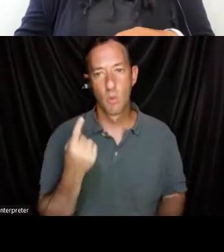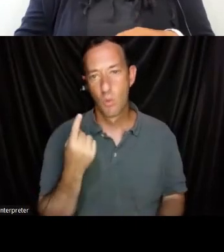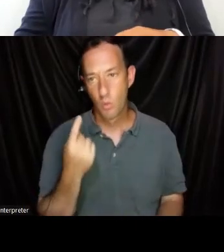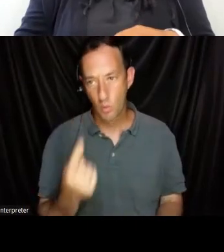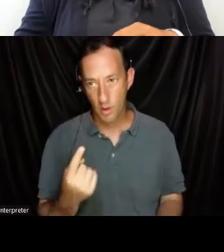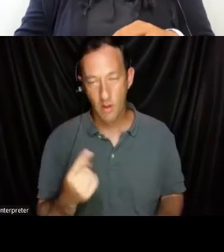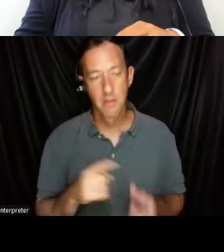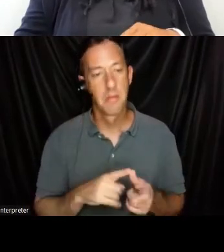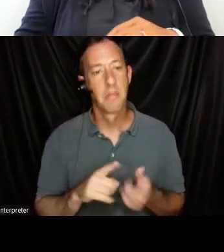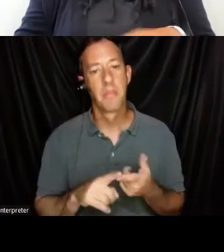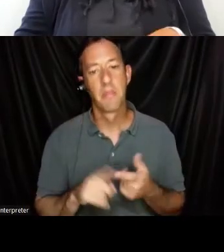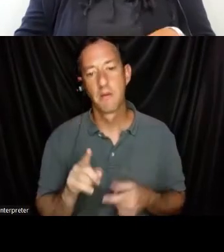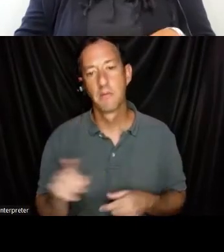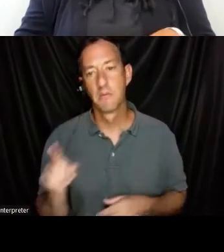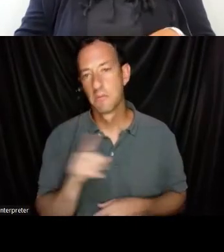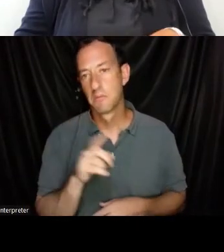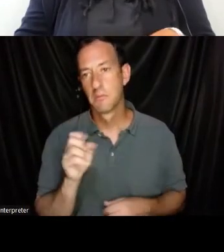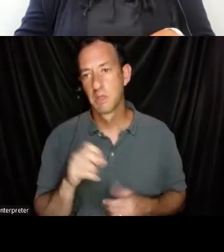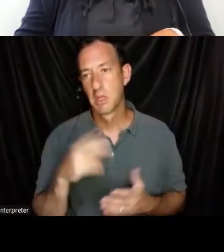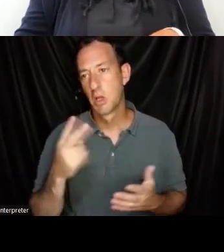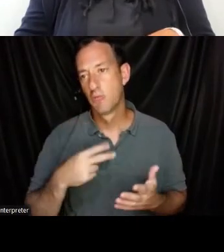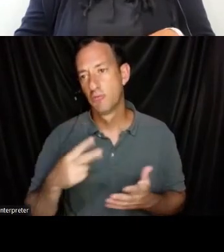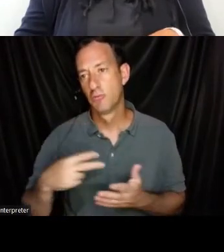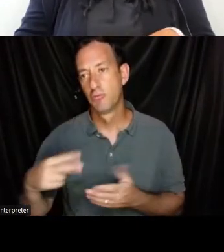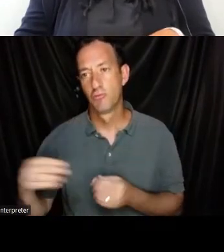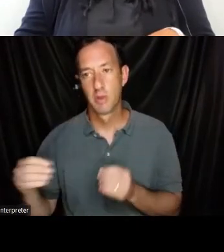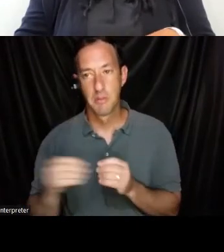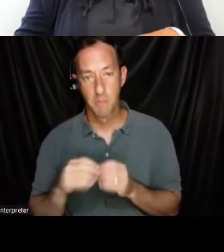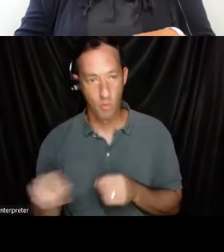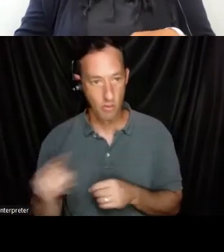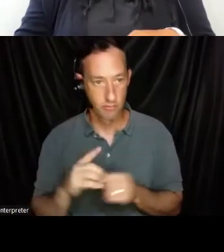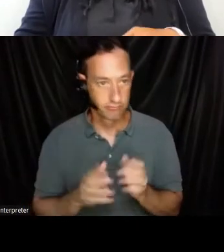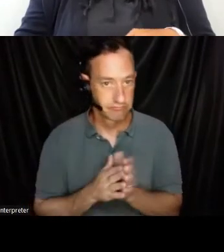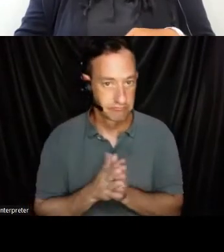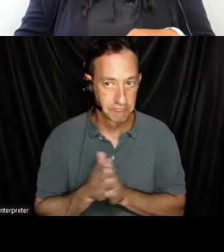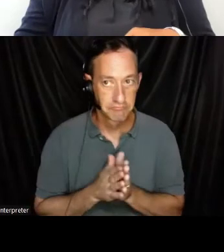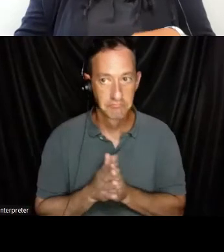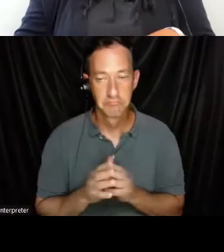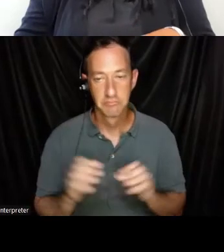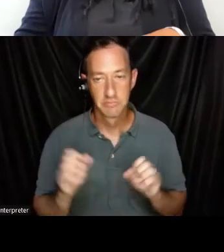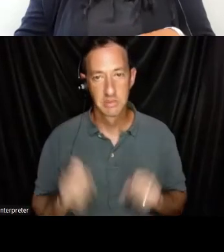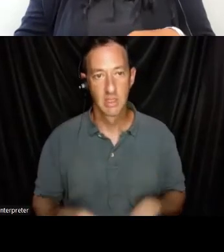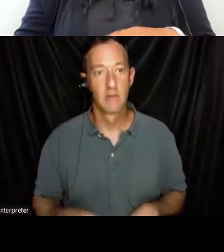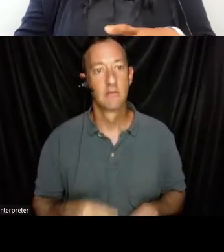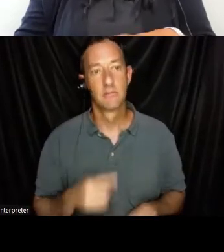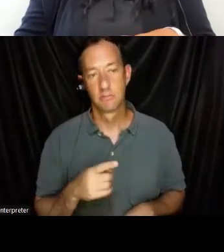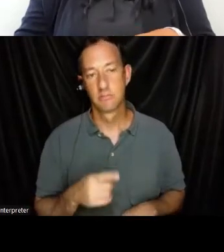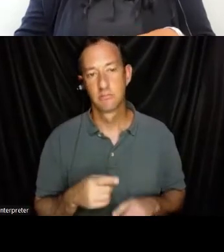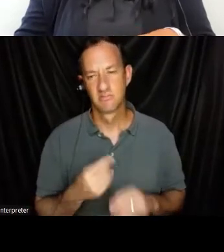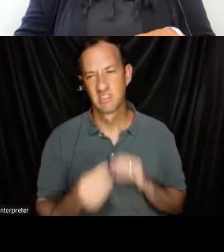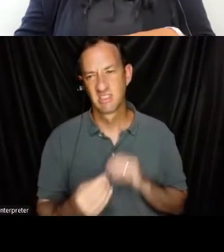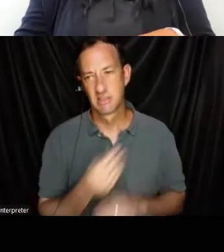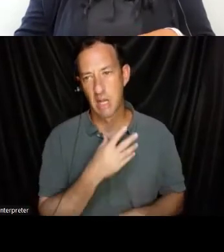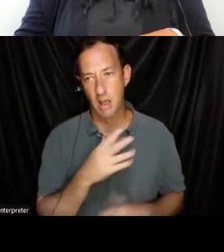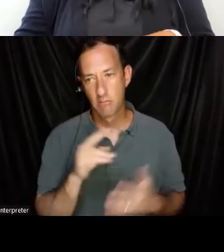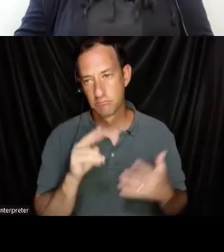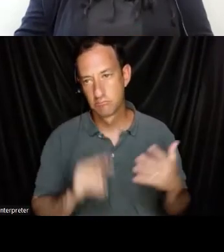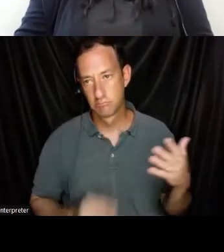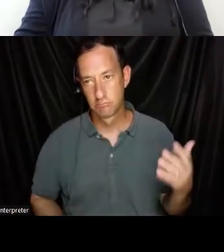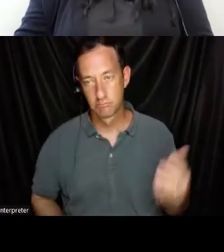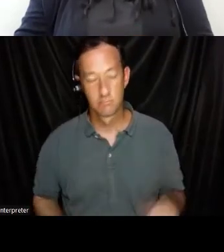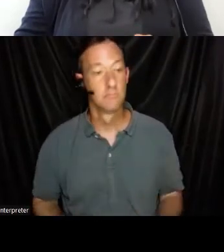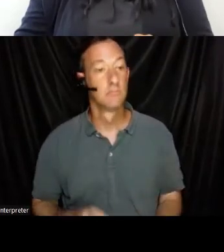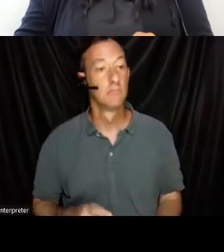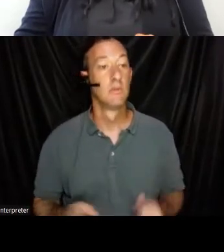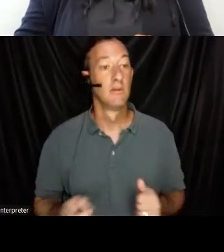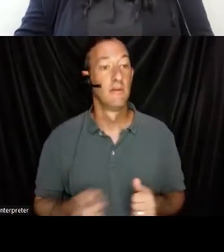folks can read more if they're interested from the slide deck. But so the first case, the Jackson